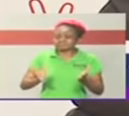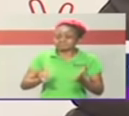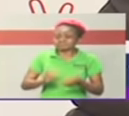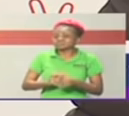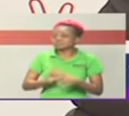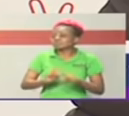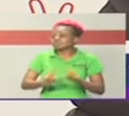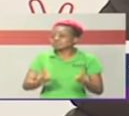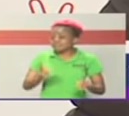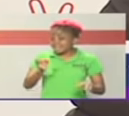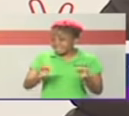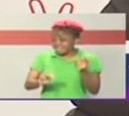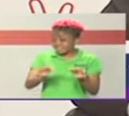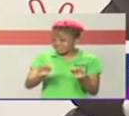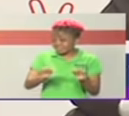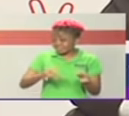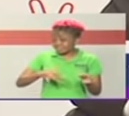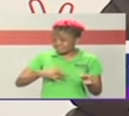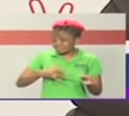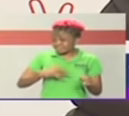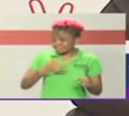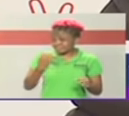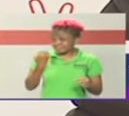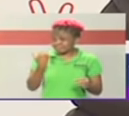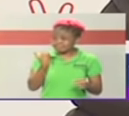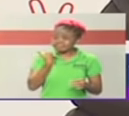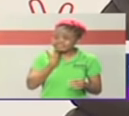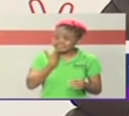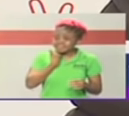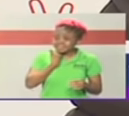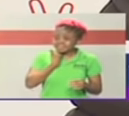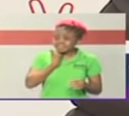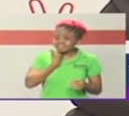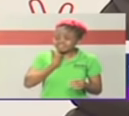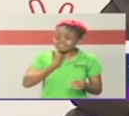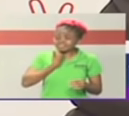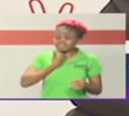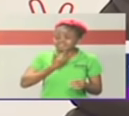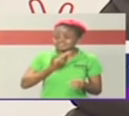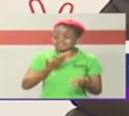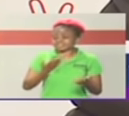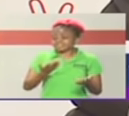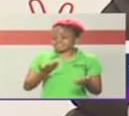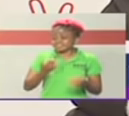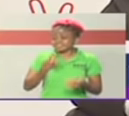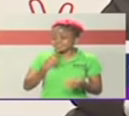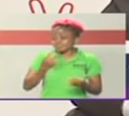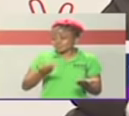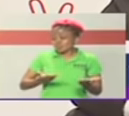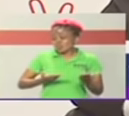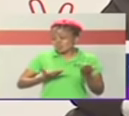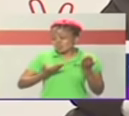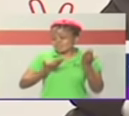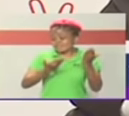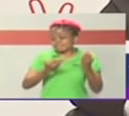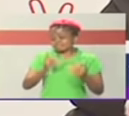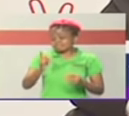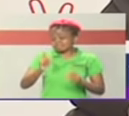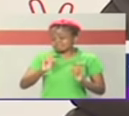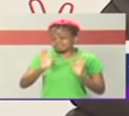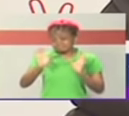get fever or you think your temperature is elevated, I would recommend that you can, and if it's